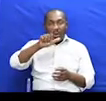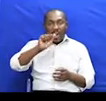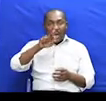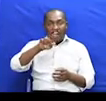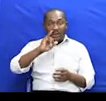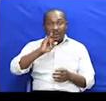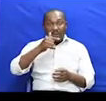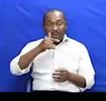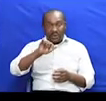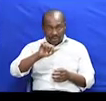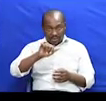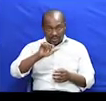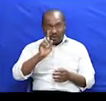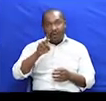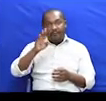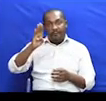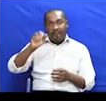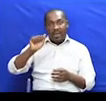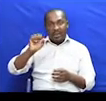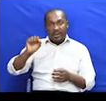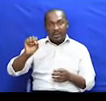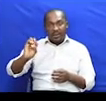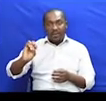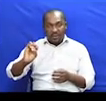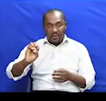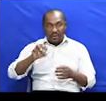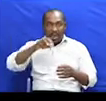3, calculate